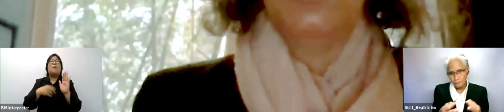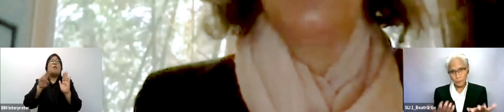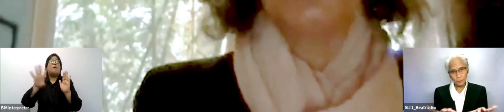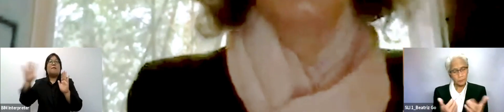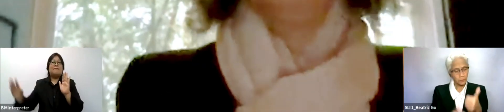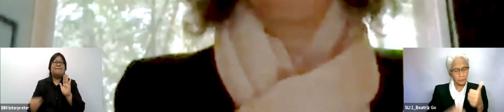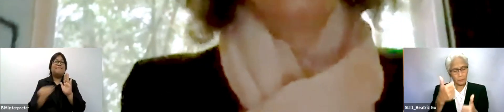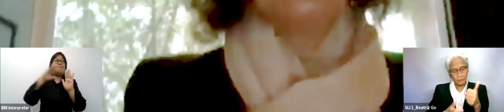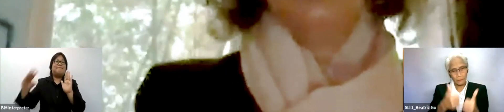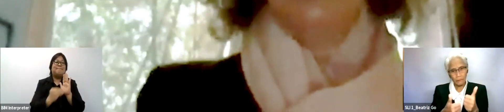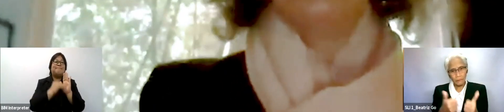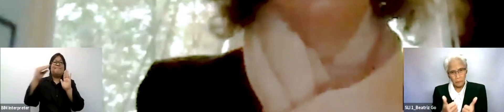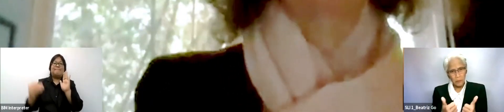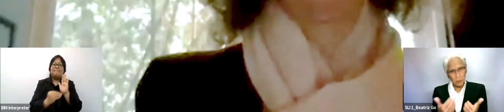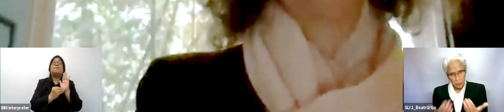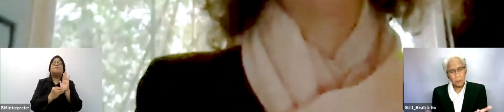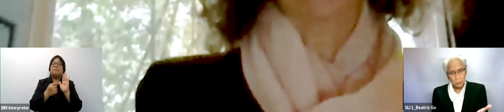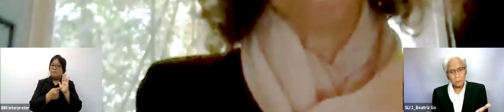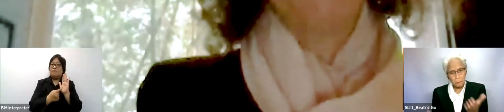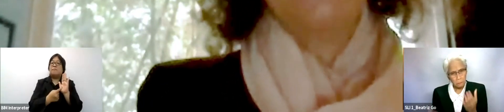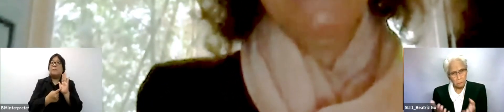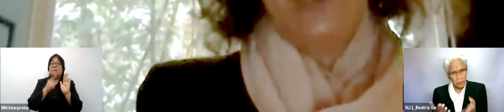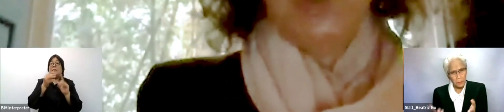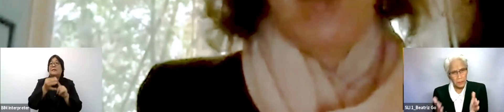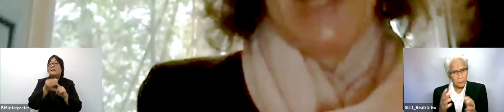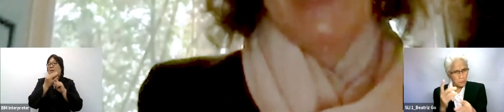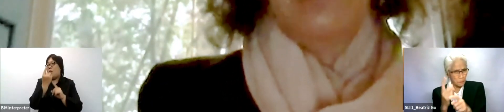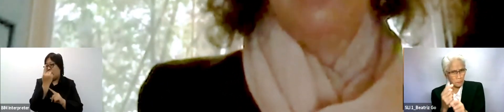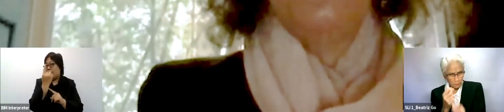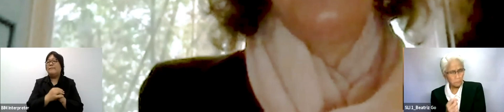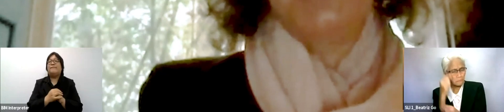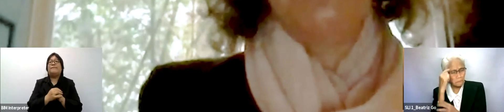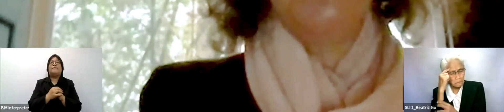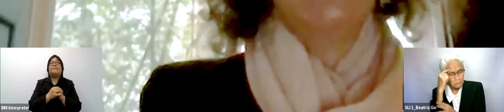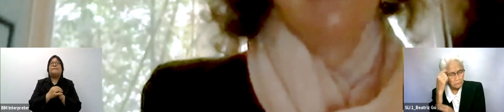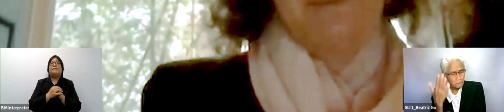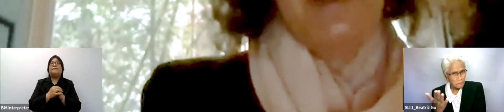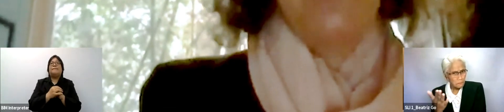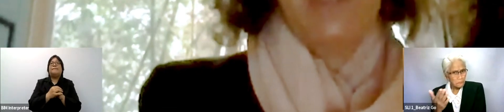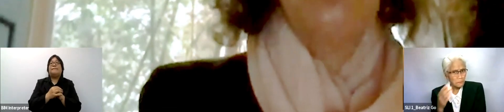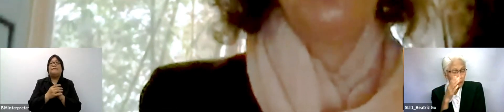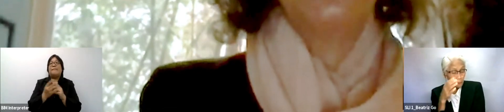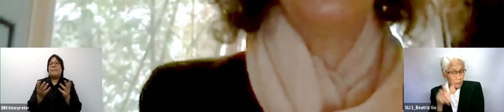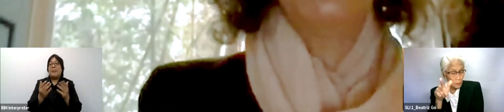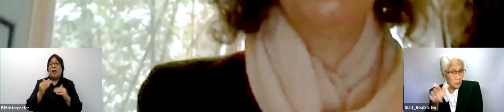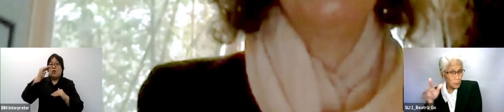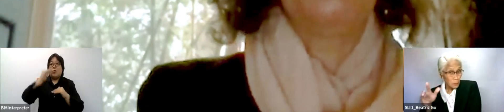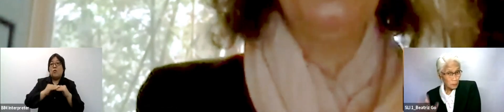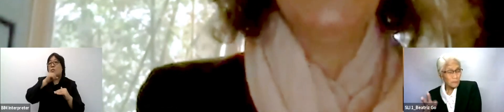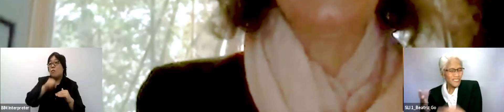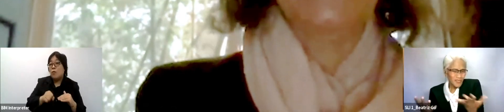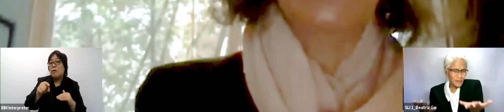this General Comment. Based on that, and following a public outcry of different examples of how children were